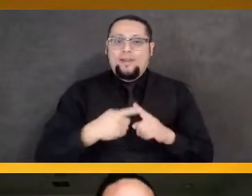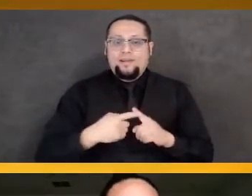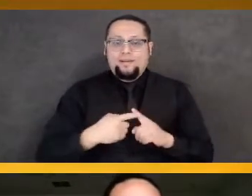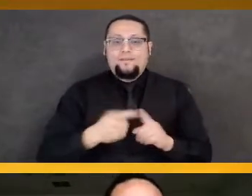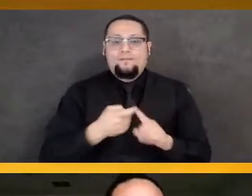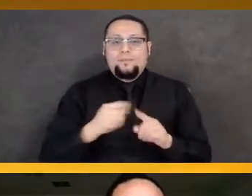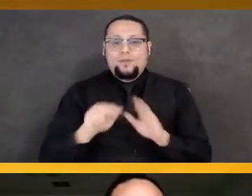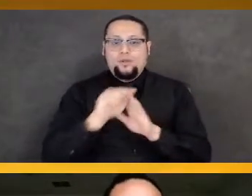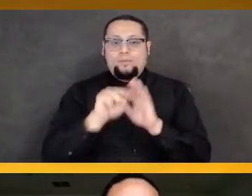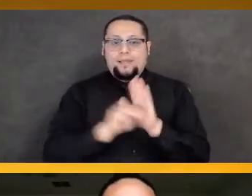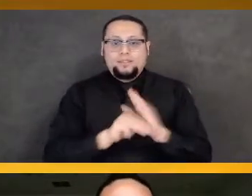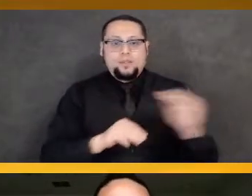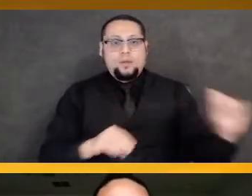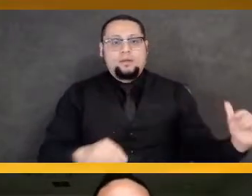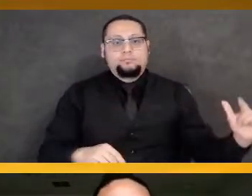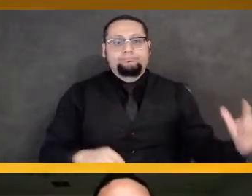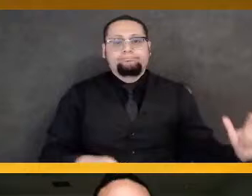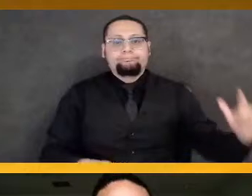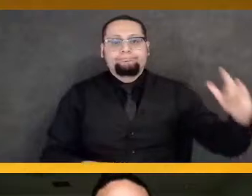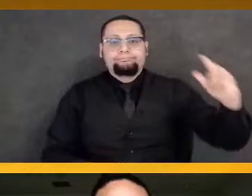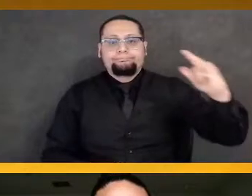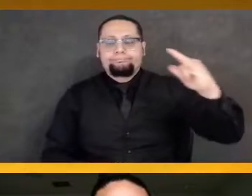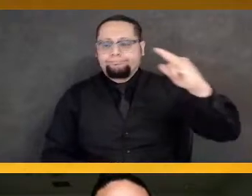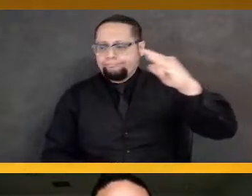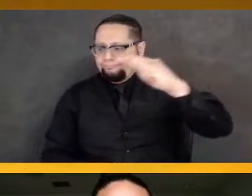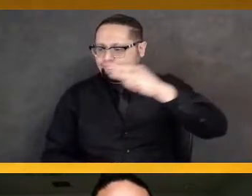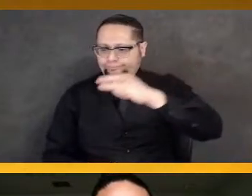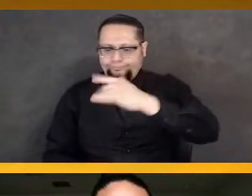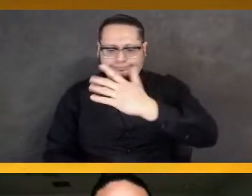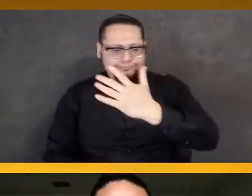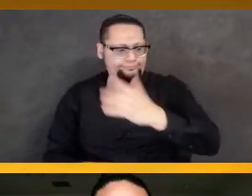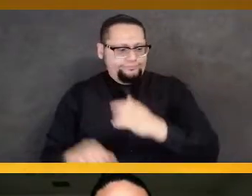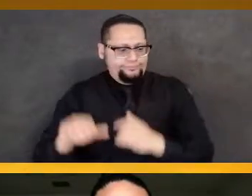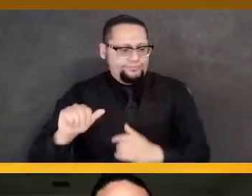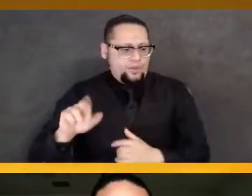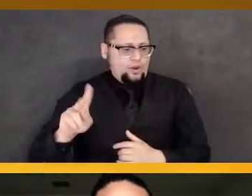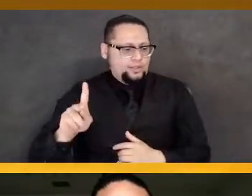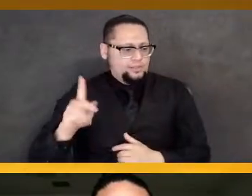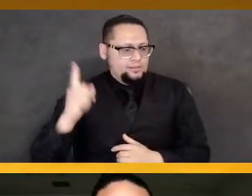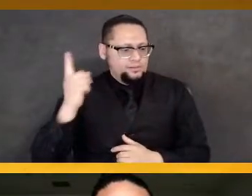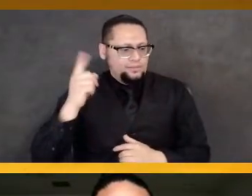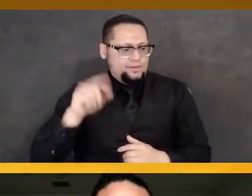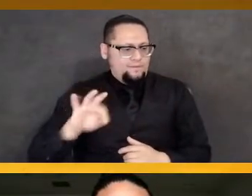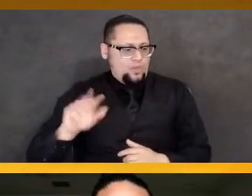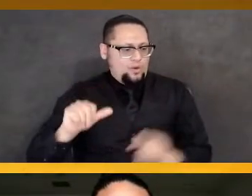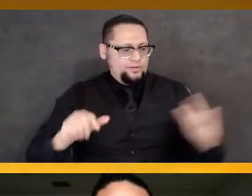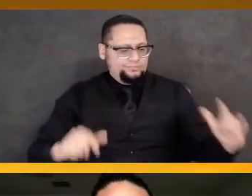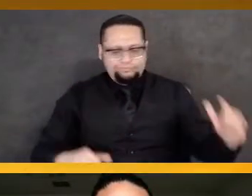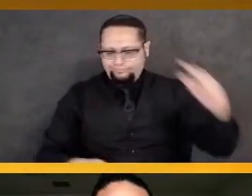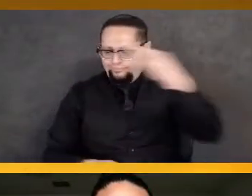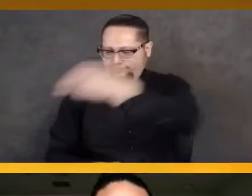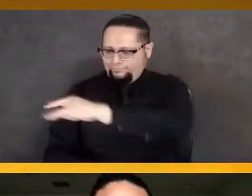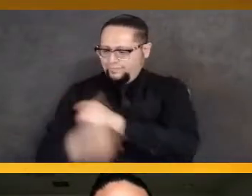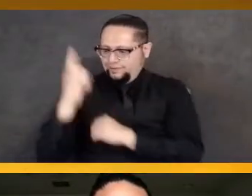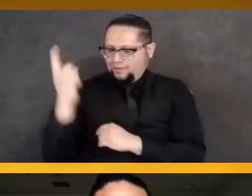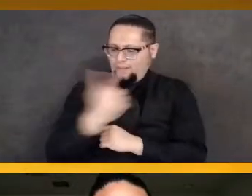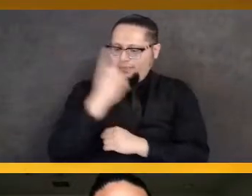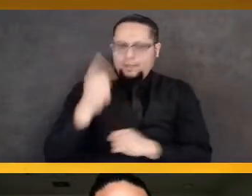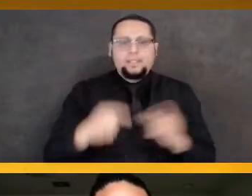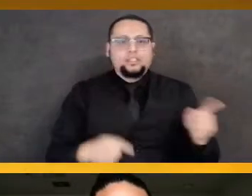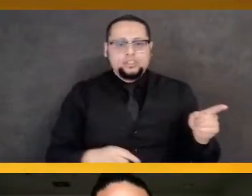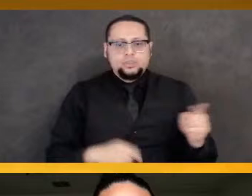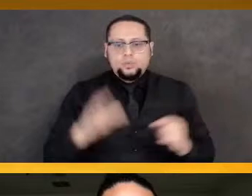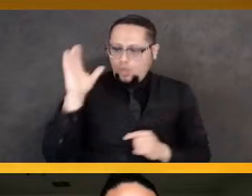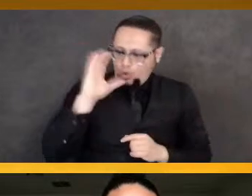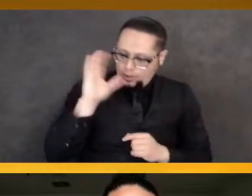to somewhere across the state, like from New Mexico, I guess, to Arkansas or Florida or someplace. And she was looking as